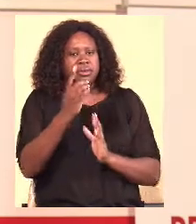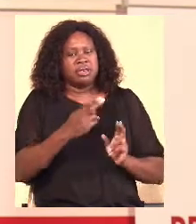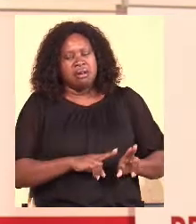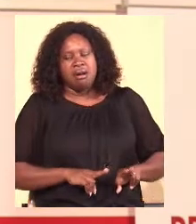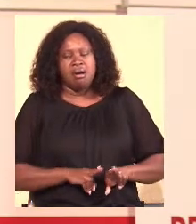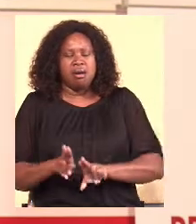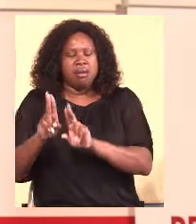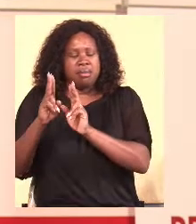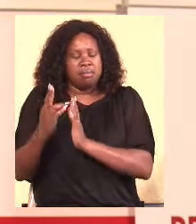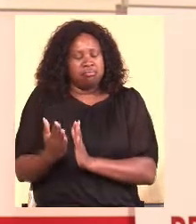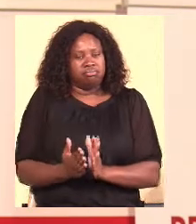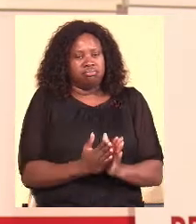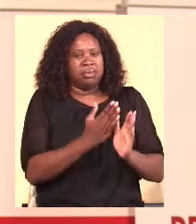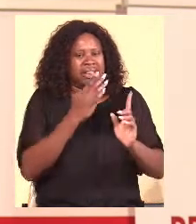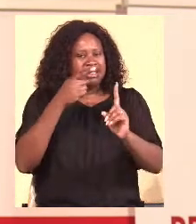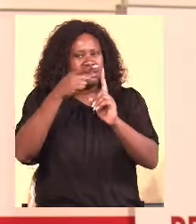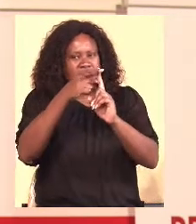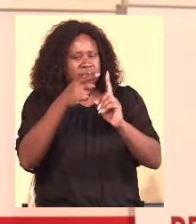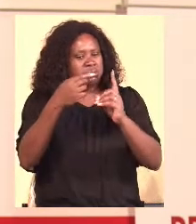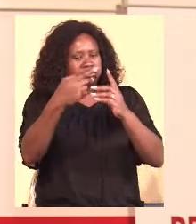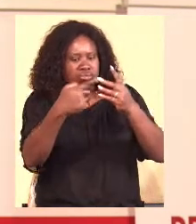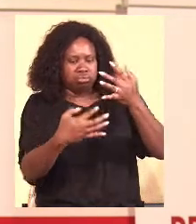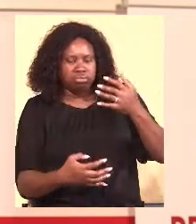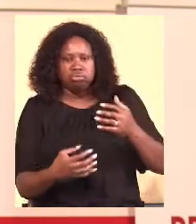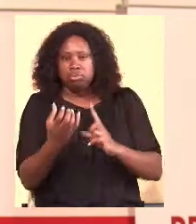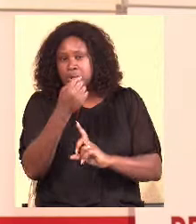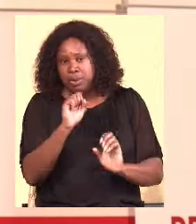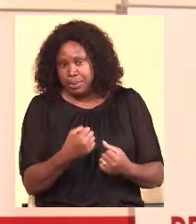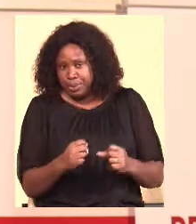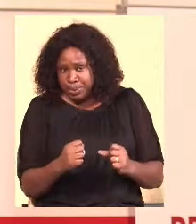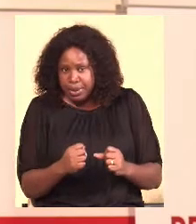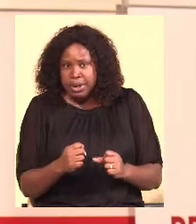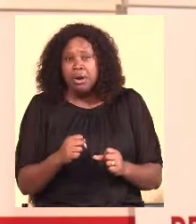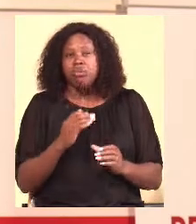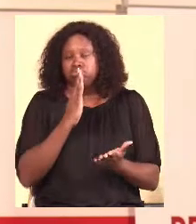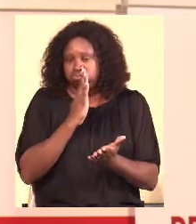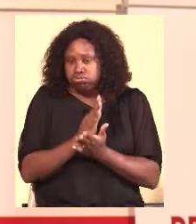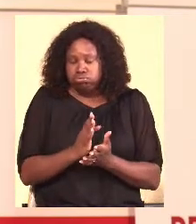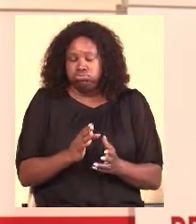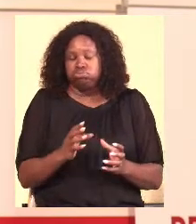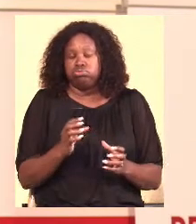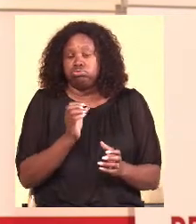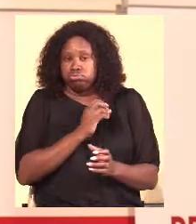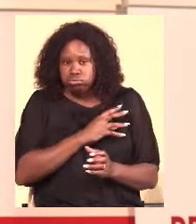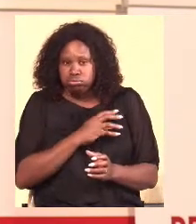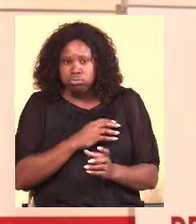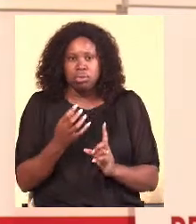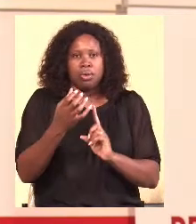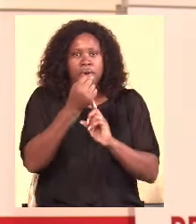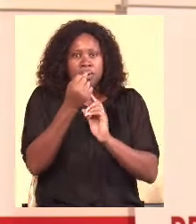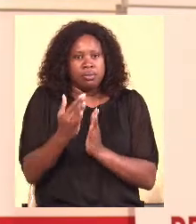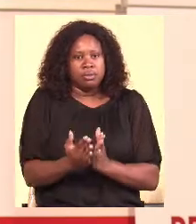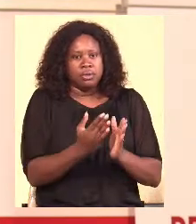Prosperity Plan's targets. It is a real threat to the attainment of the planned